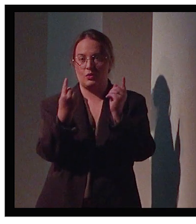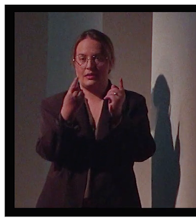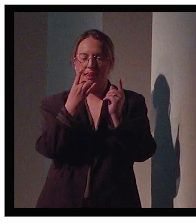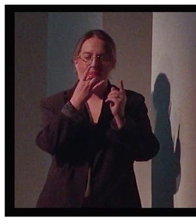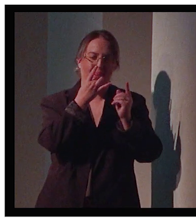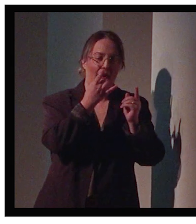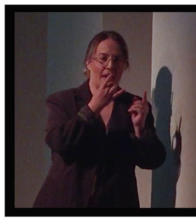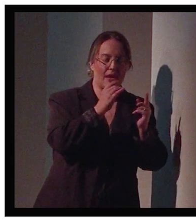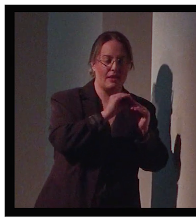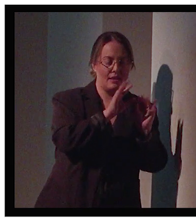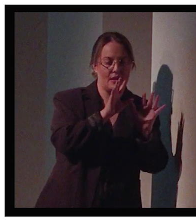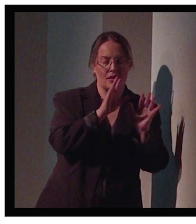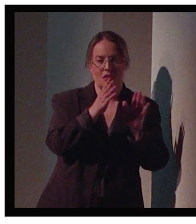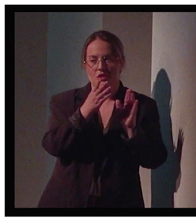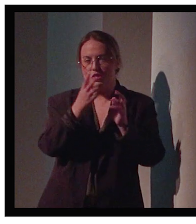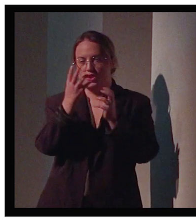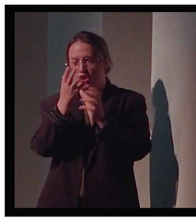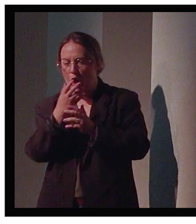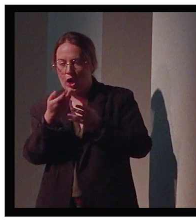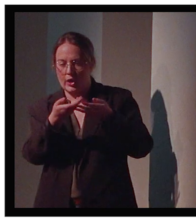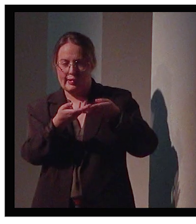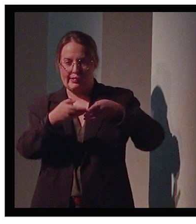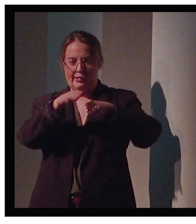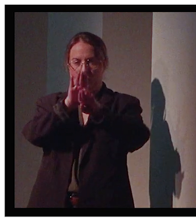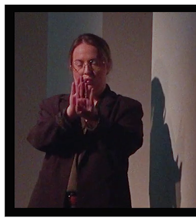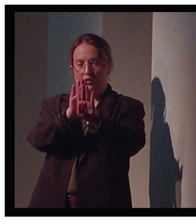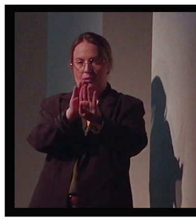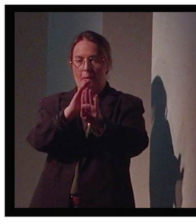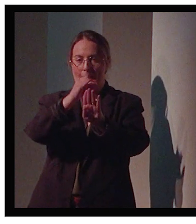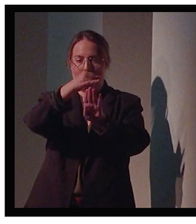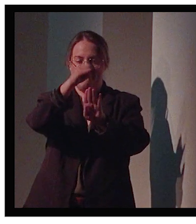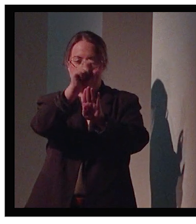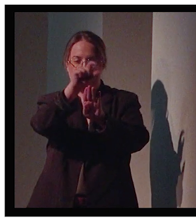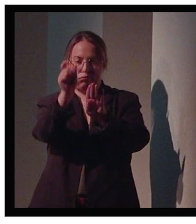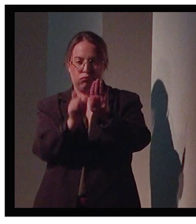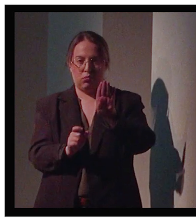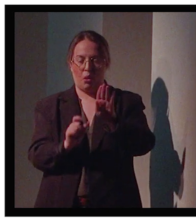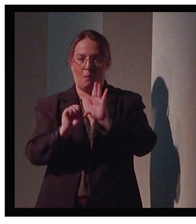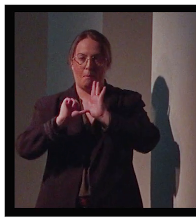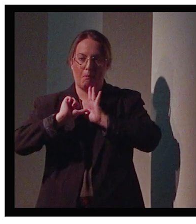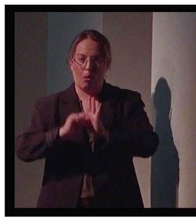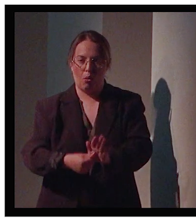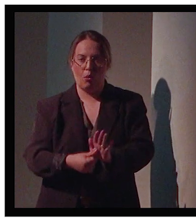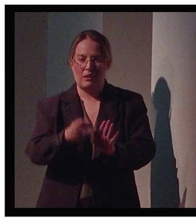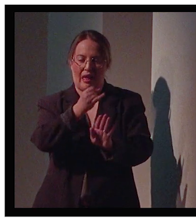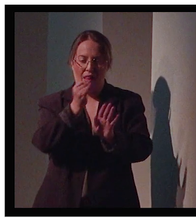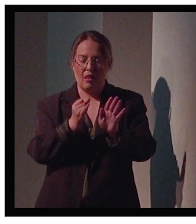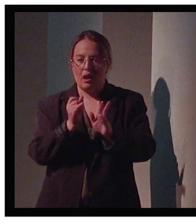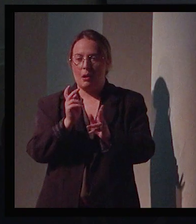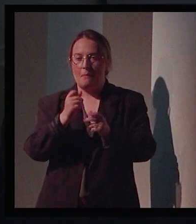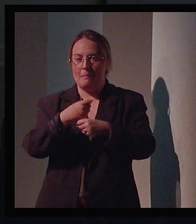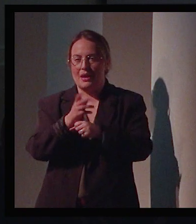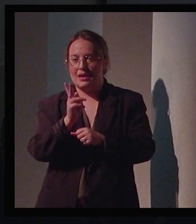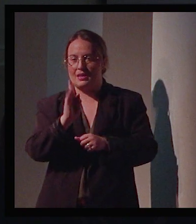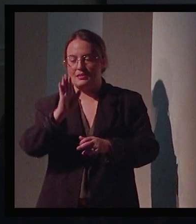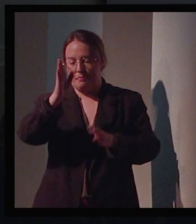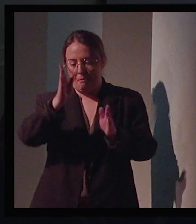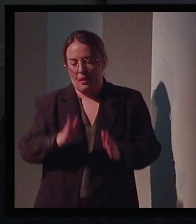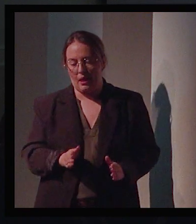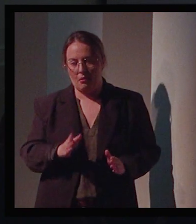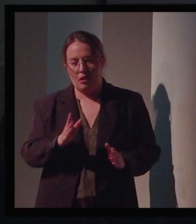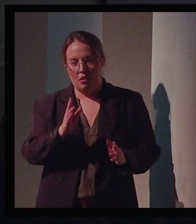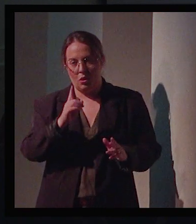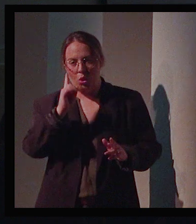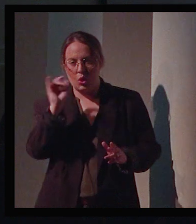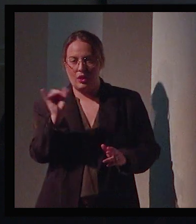of subtle, soft modeling, very bold outlines that made his figures look like cutouts, or, as one critic famously